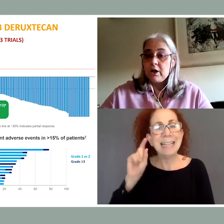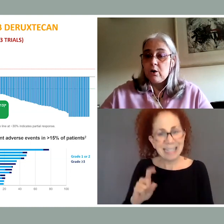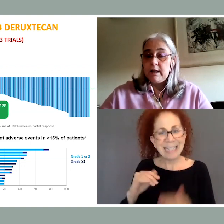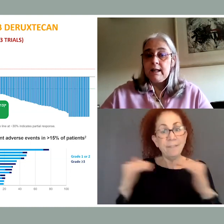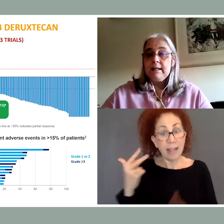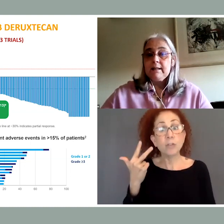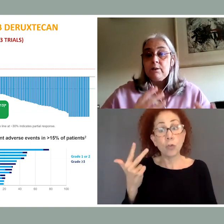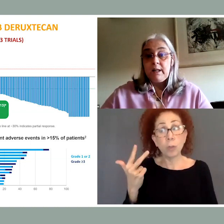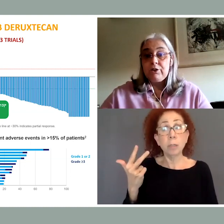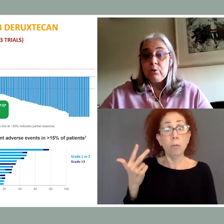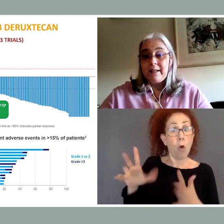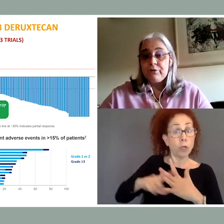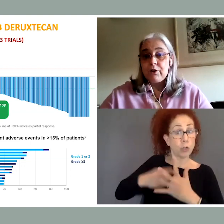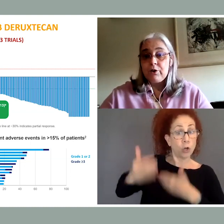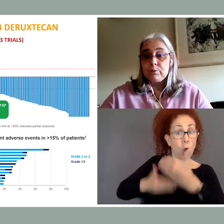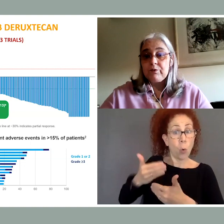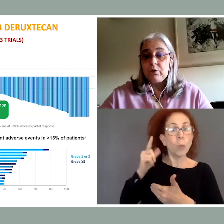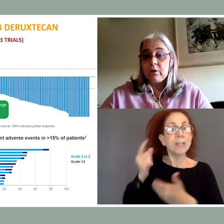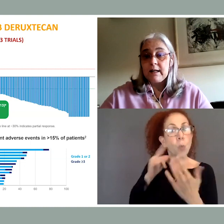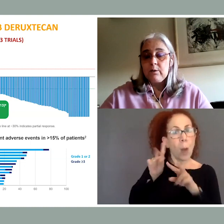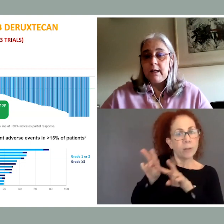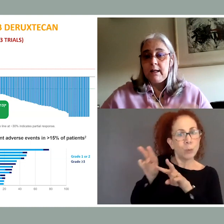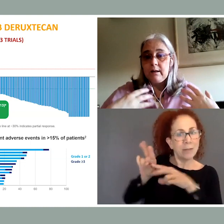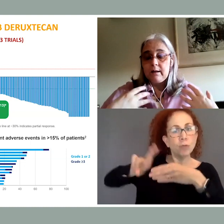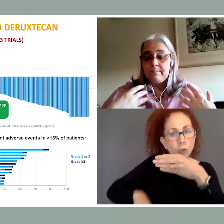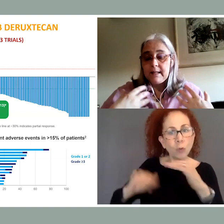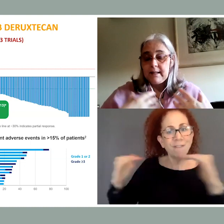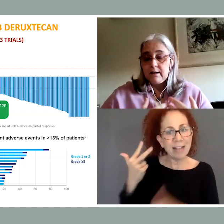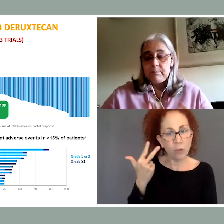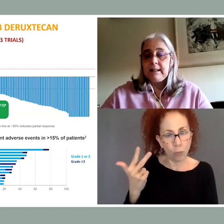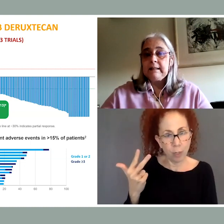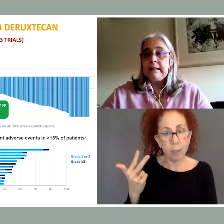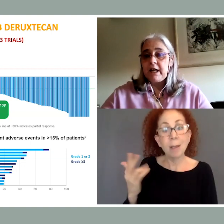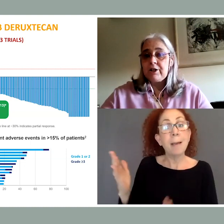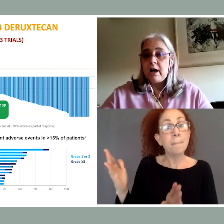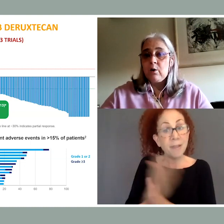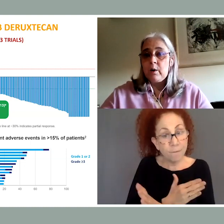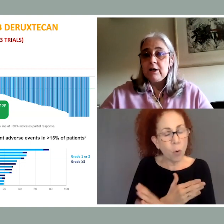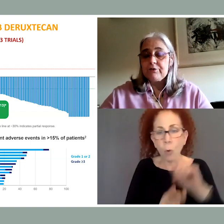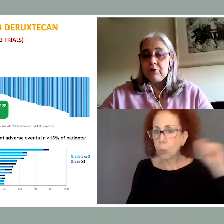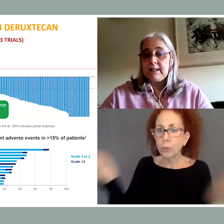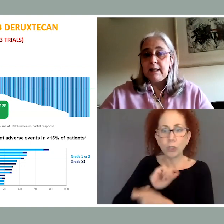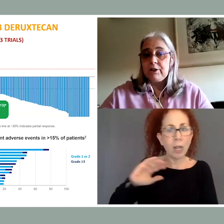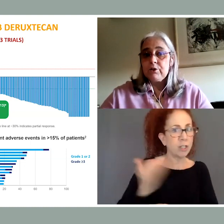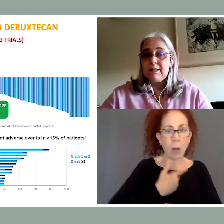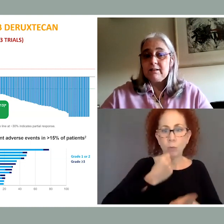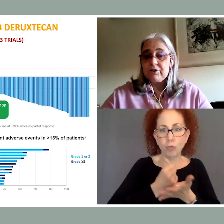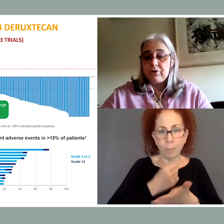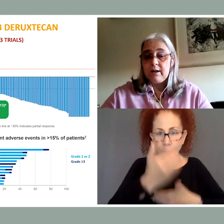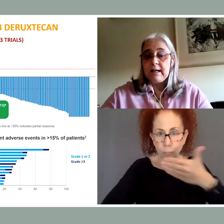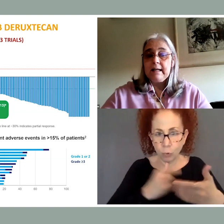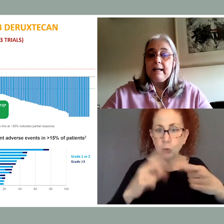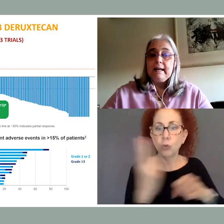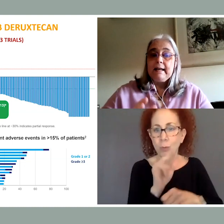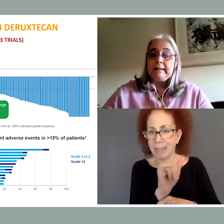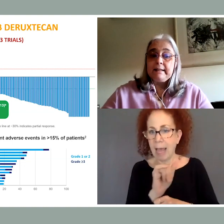studies ongoing, and we need to wait for those before we completely change our way of treating and using this